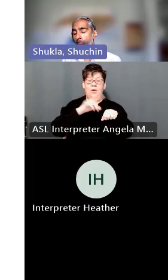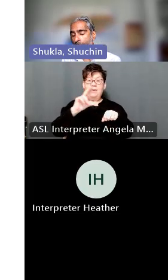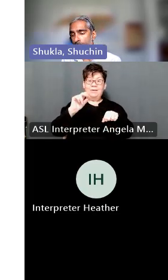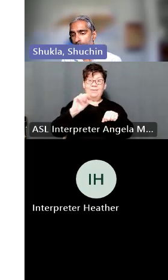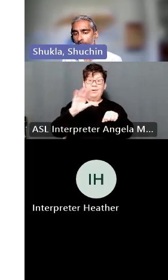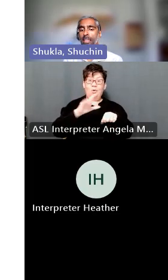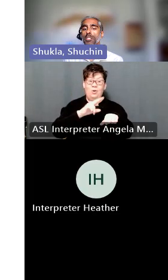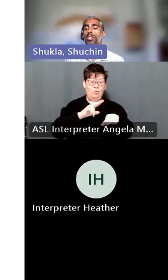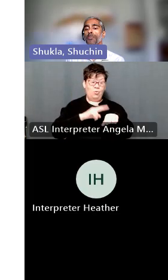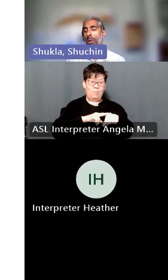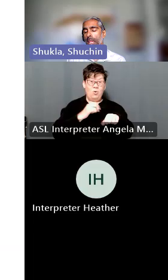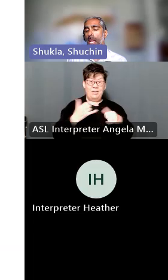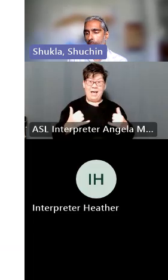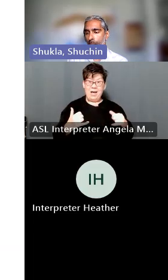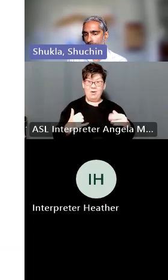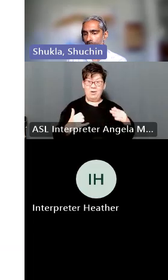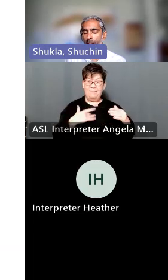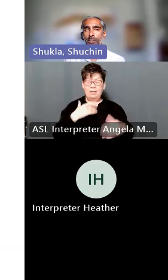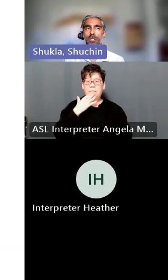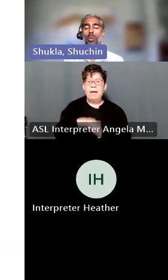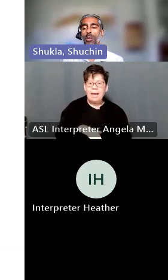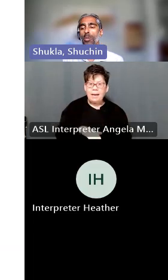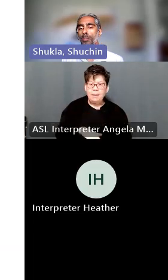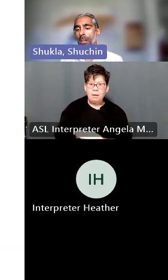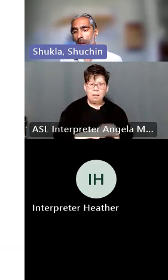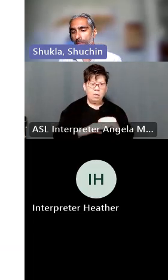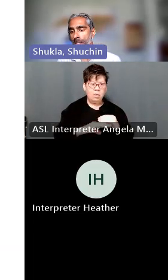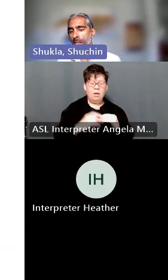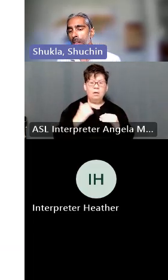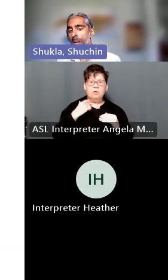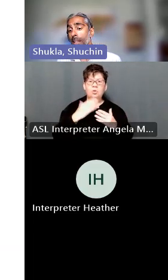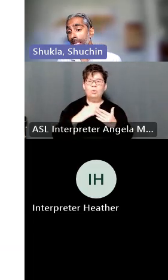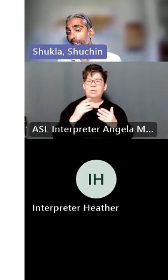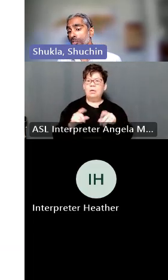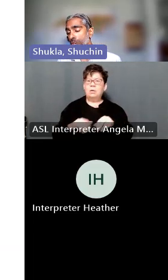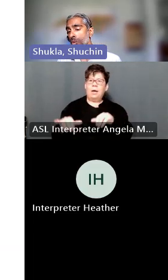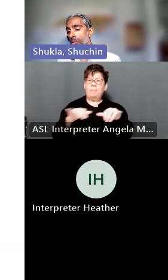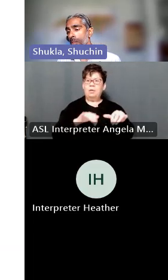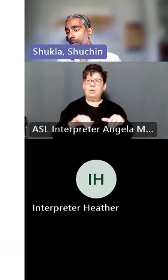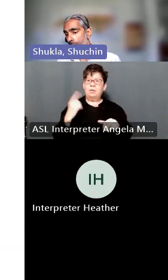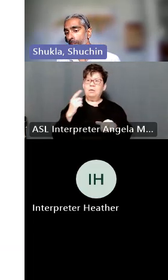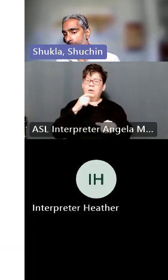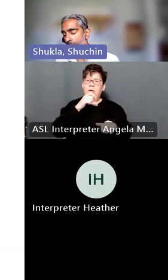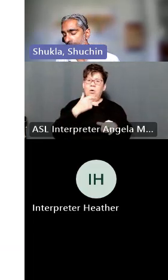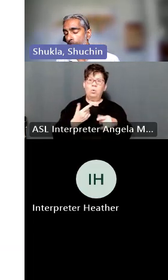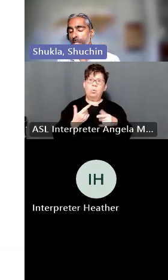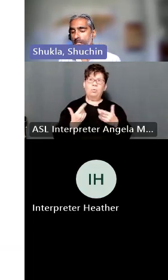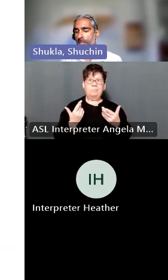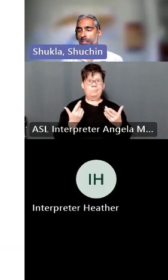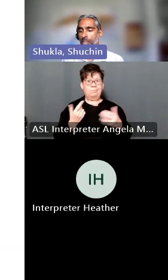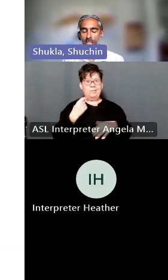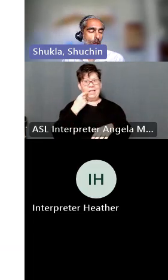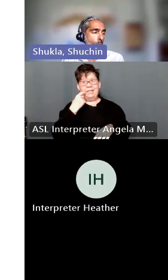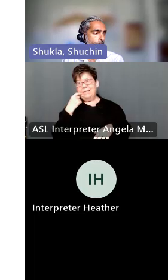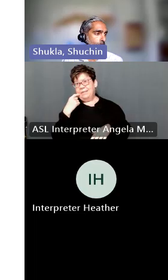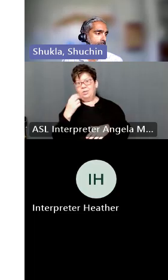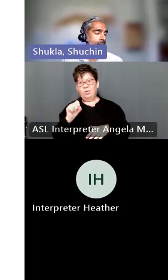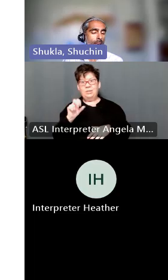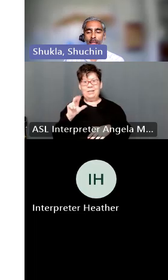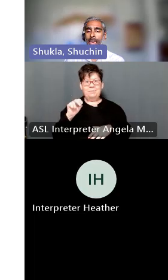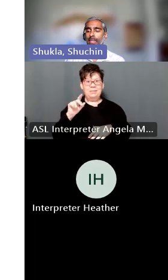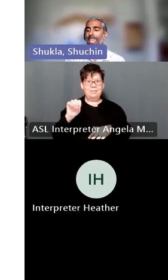feeling really bad. And so it's pretty common for someone who becomes addicted to substances such